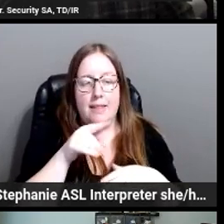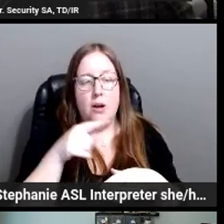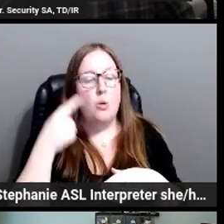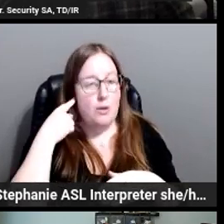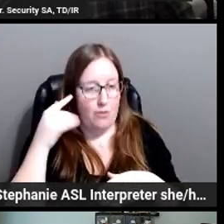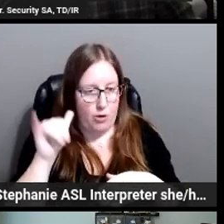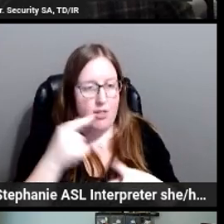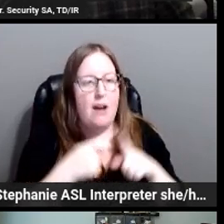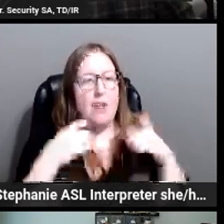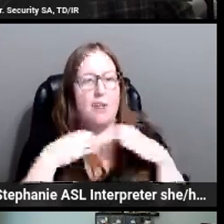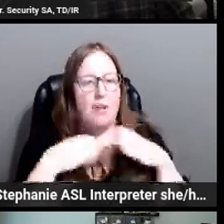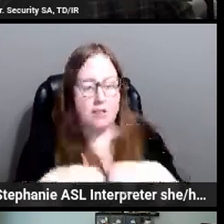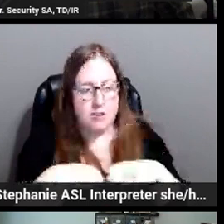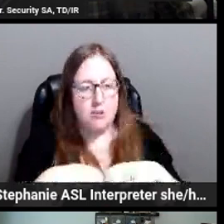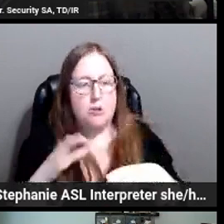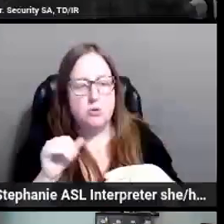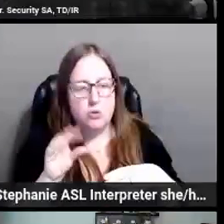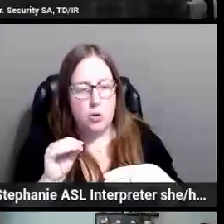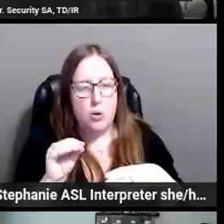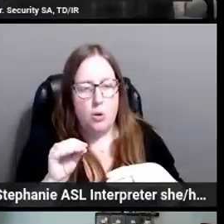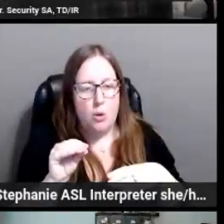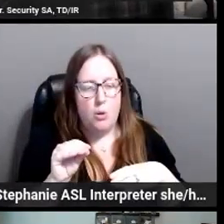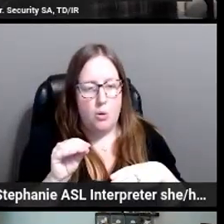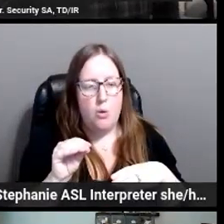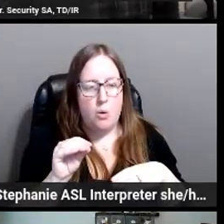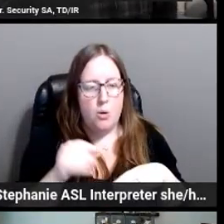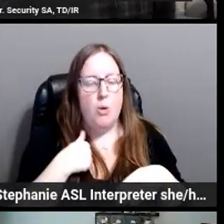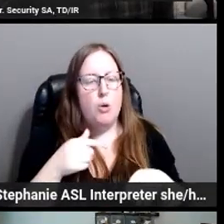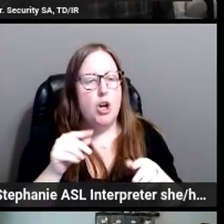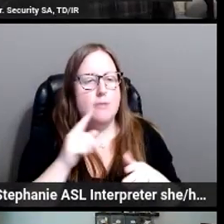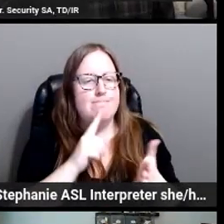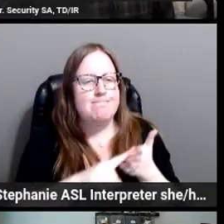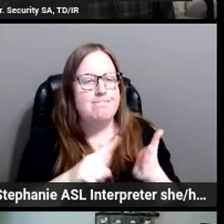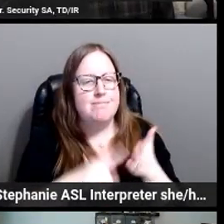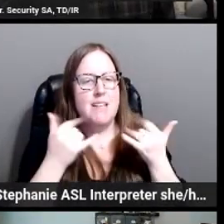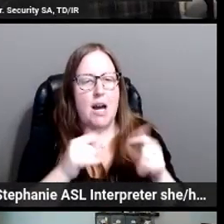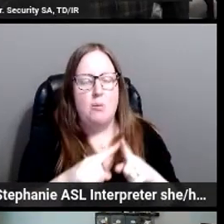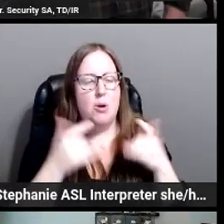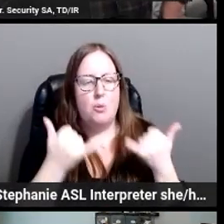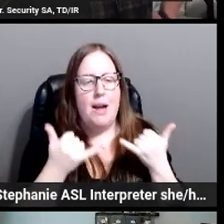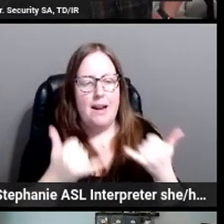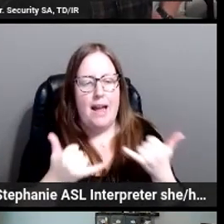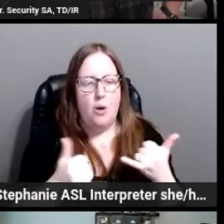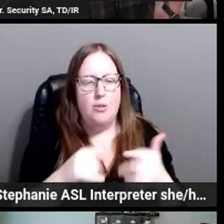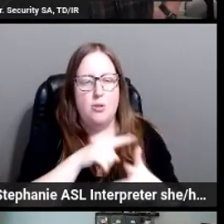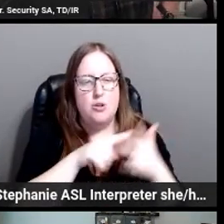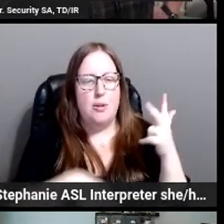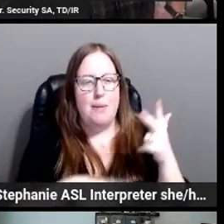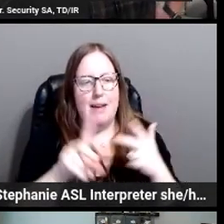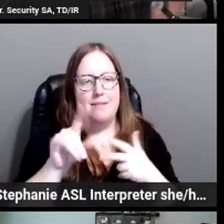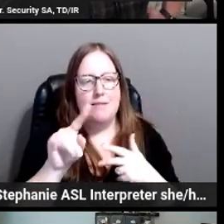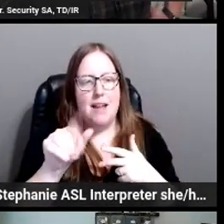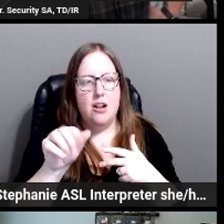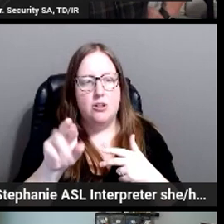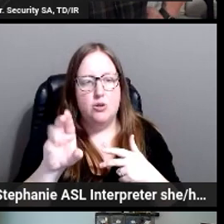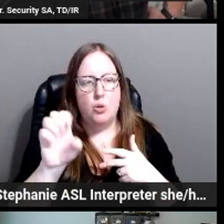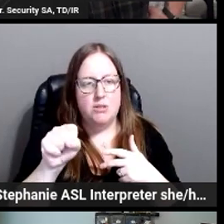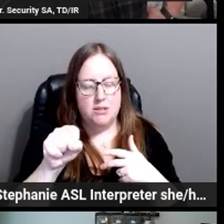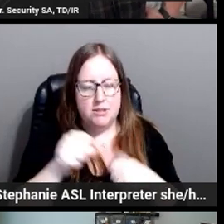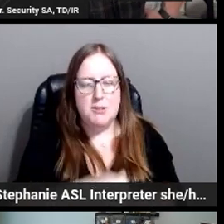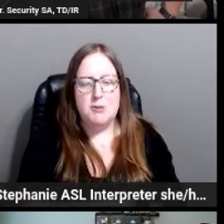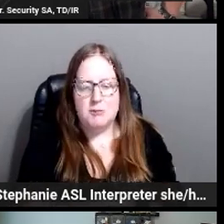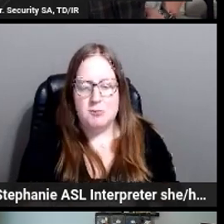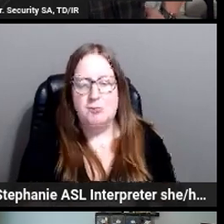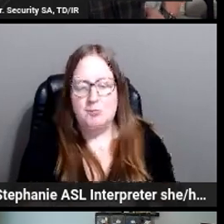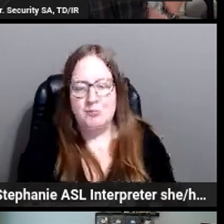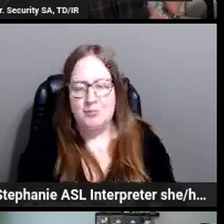from customers, so it is on something we're looking at. But right now, those are kind of the main data sources that we look at.